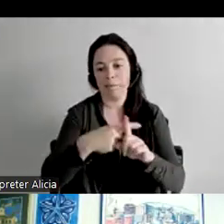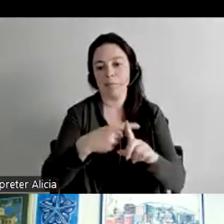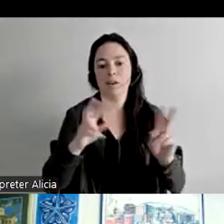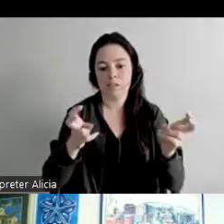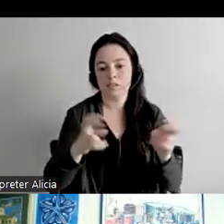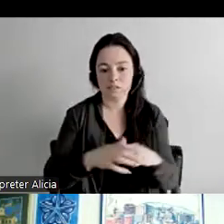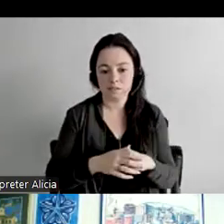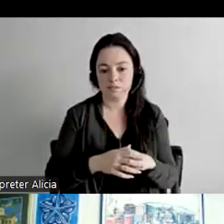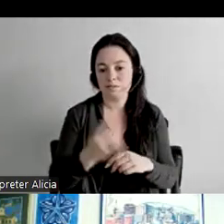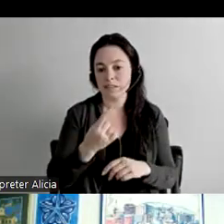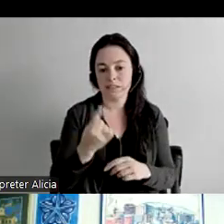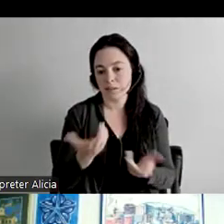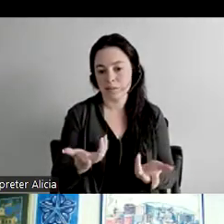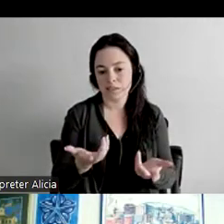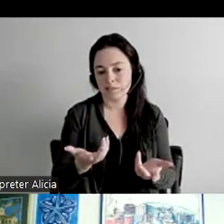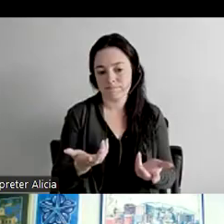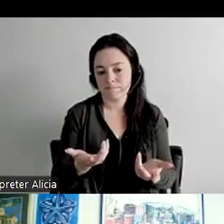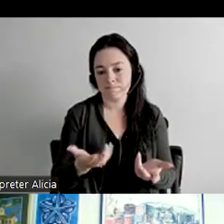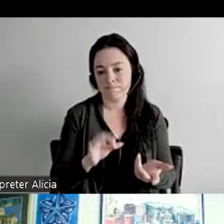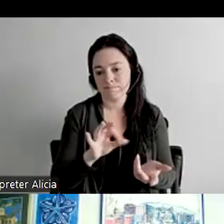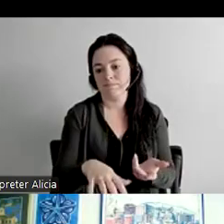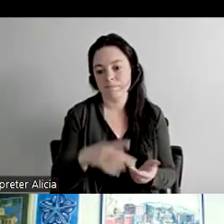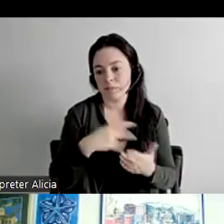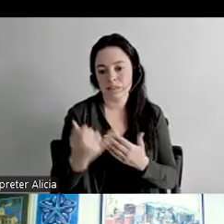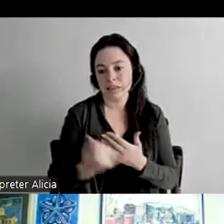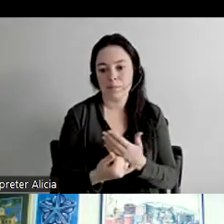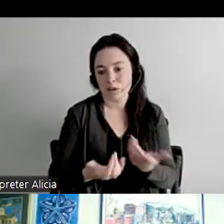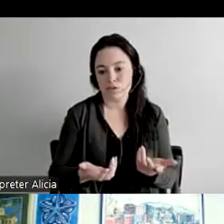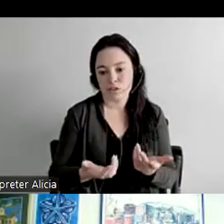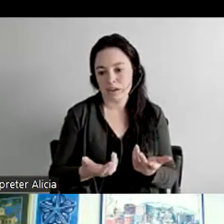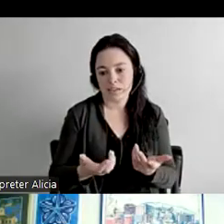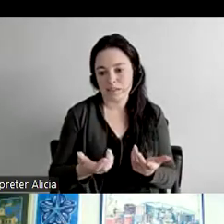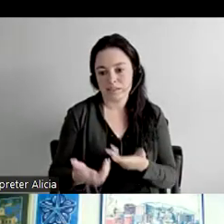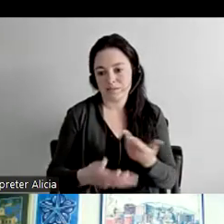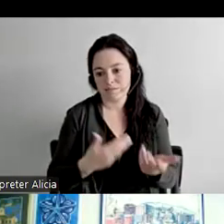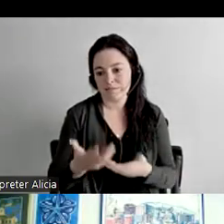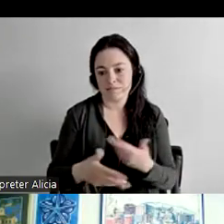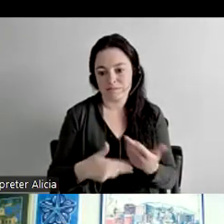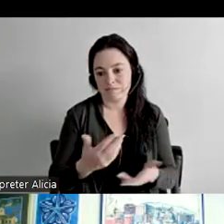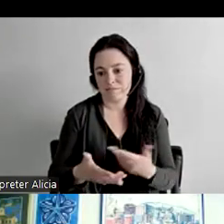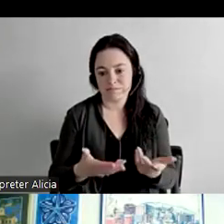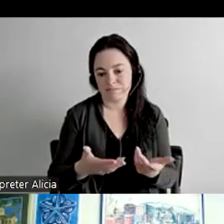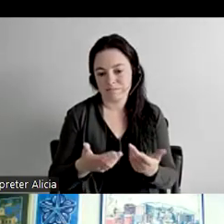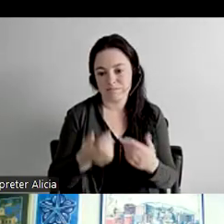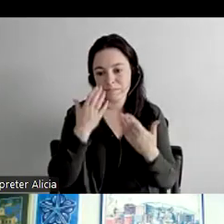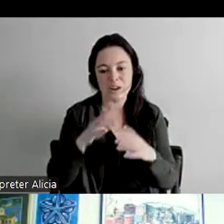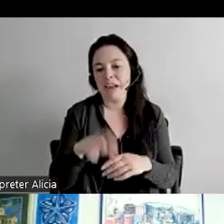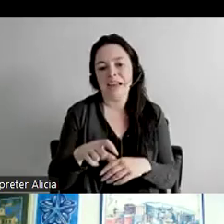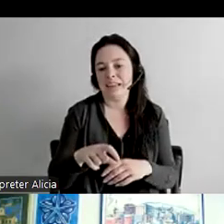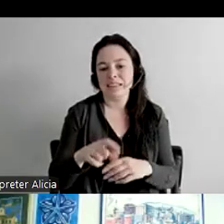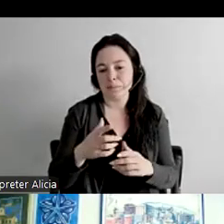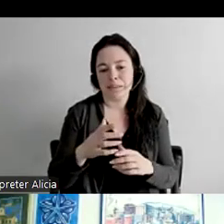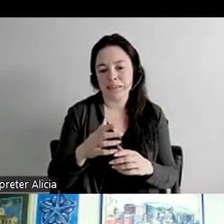needs to so that's one project that I know about anyway, that's on the